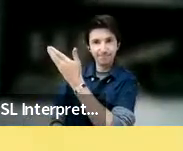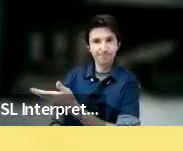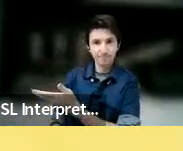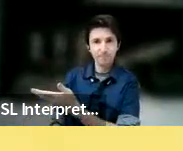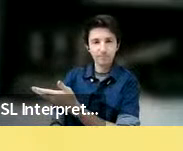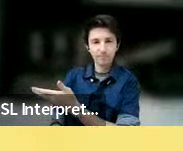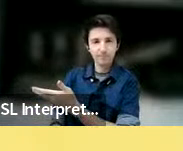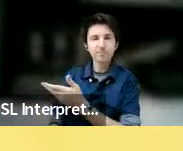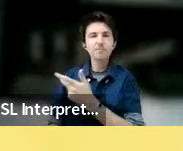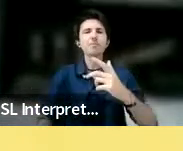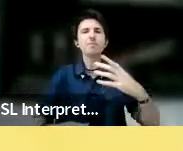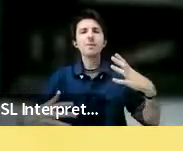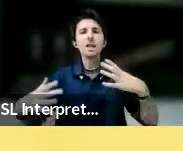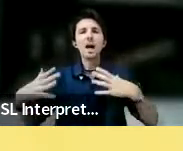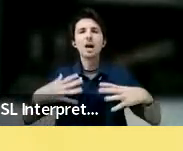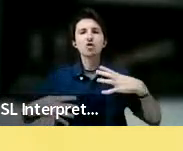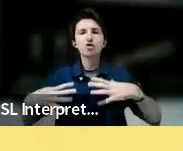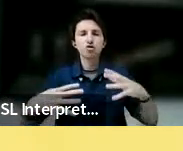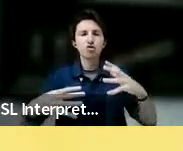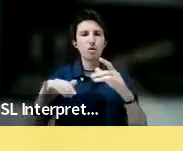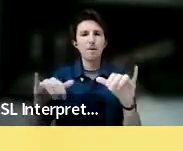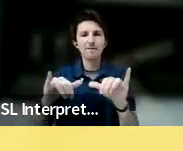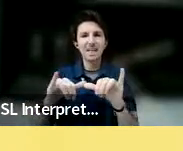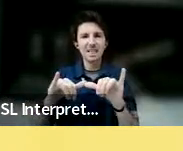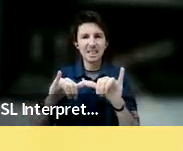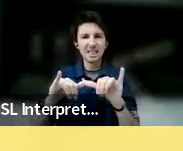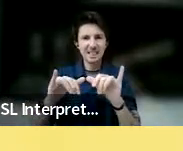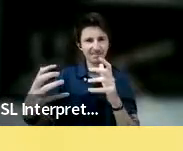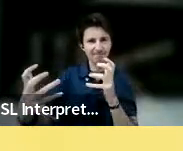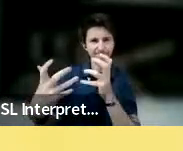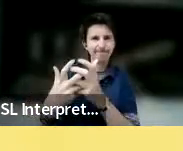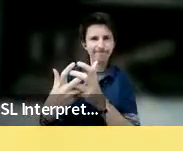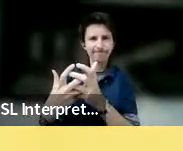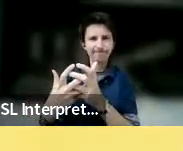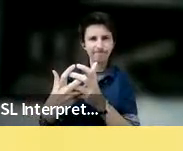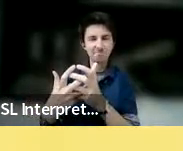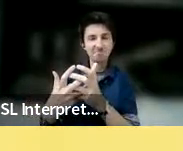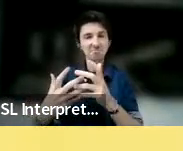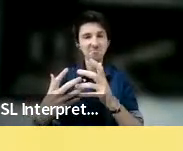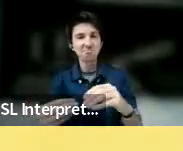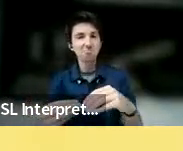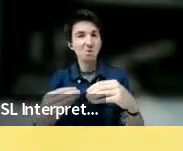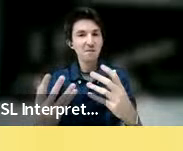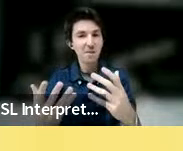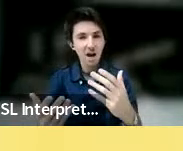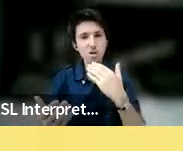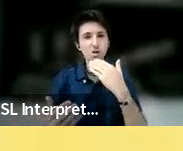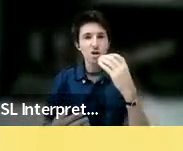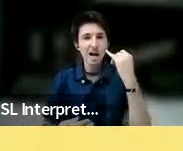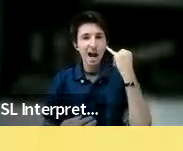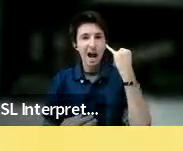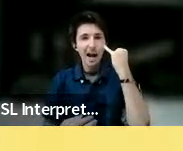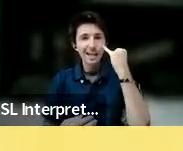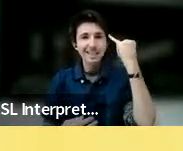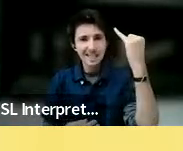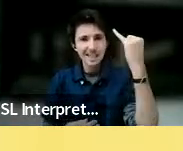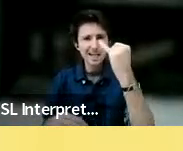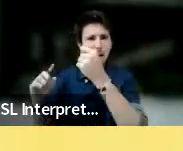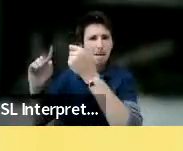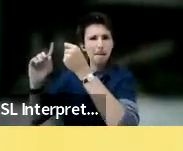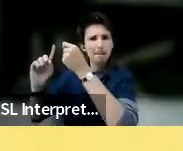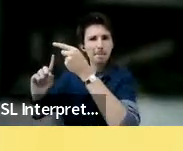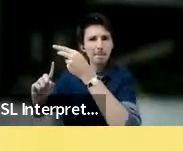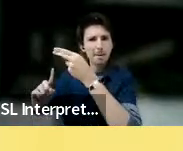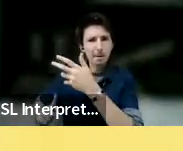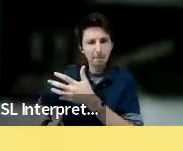so I'm going to give you all a good idea of what are the basic rules that a background actor should